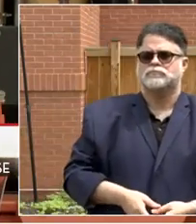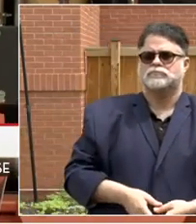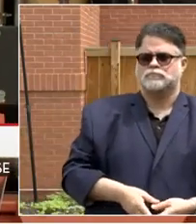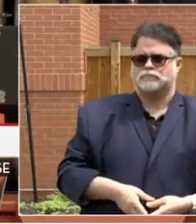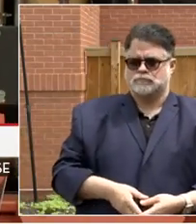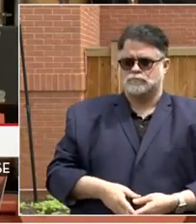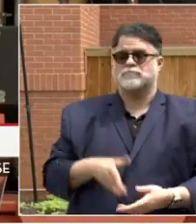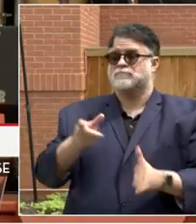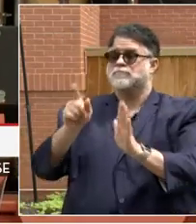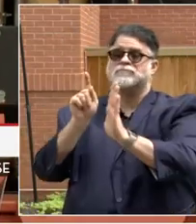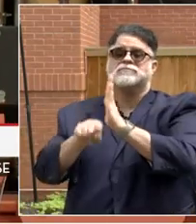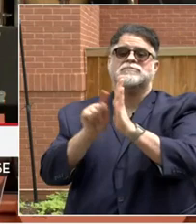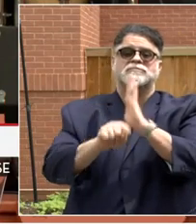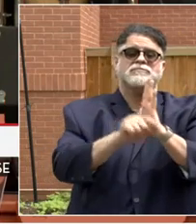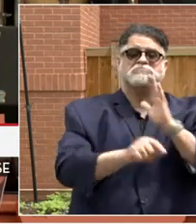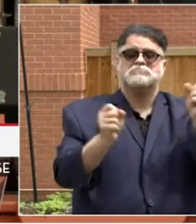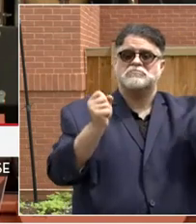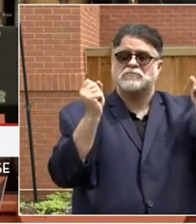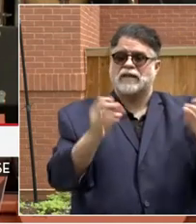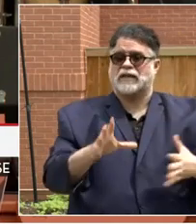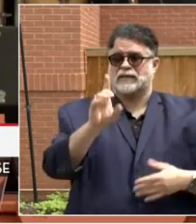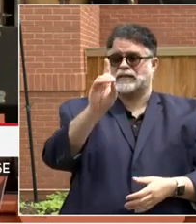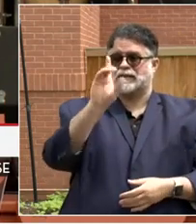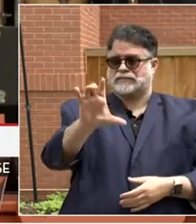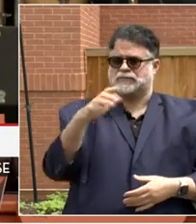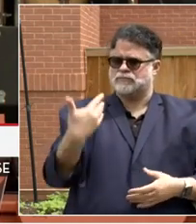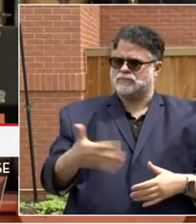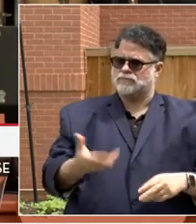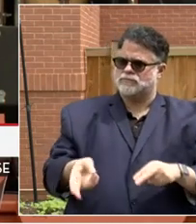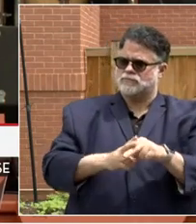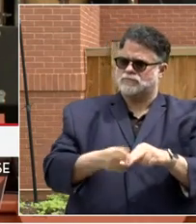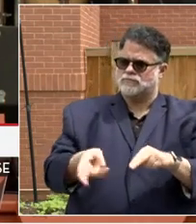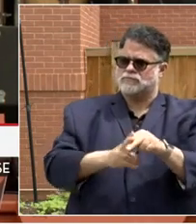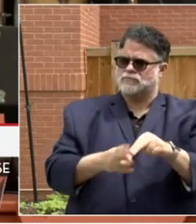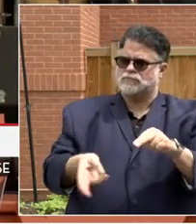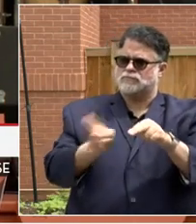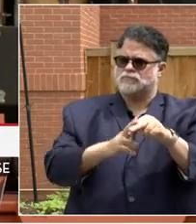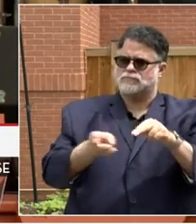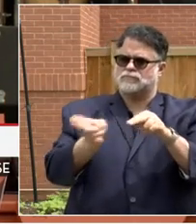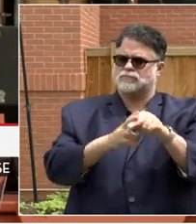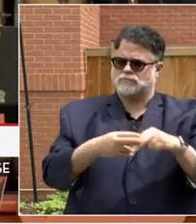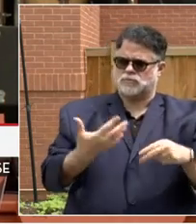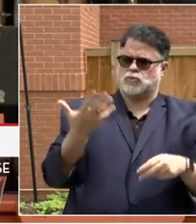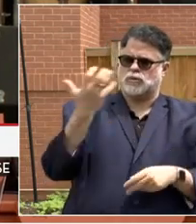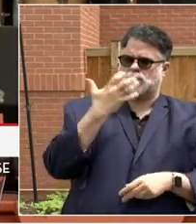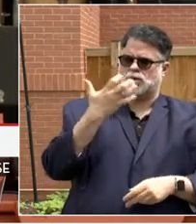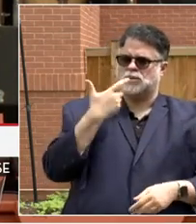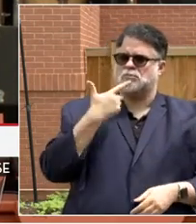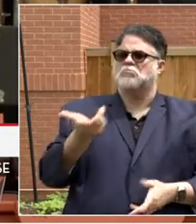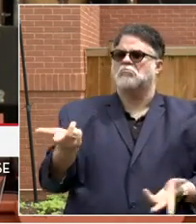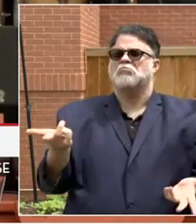their life. The shooter didn't wake up that morning thinking they were going to kill anybody.